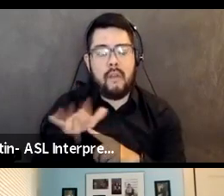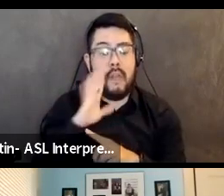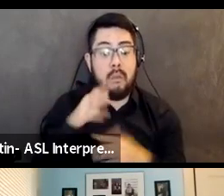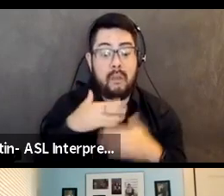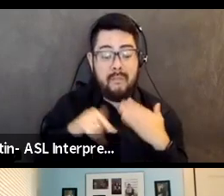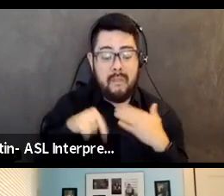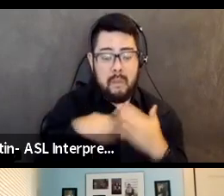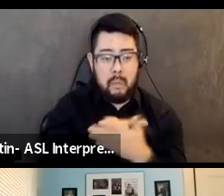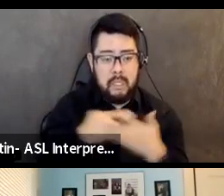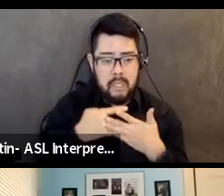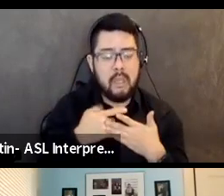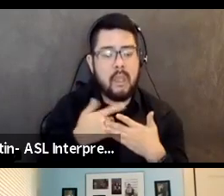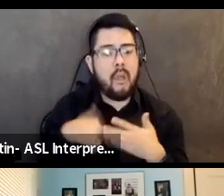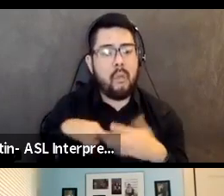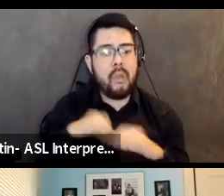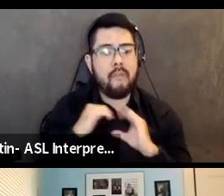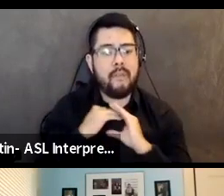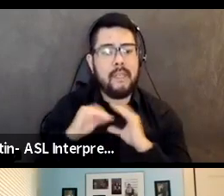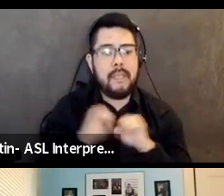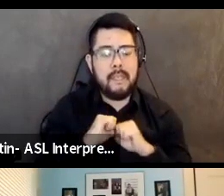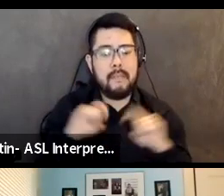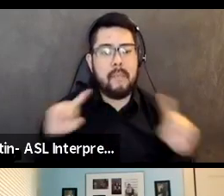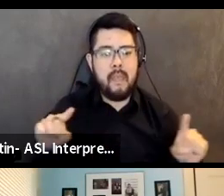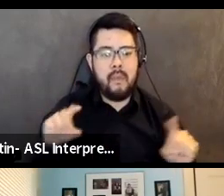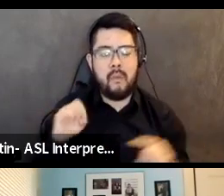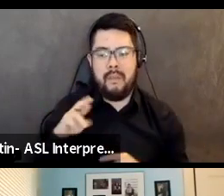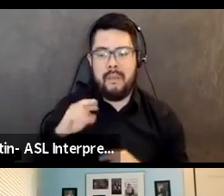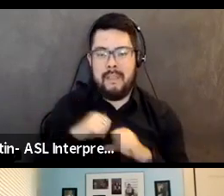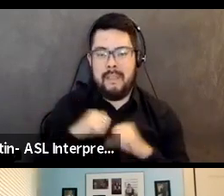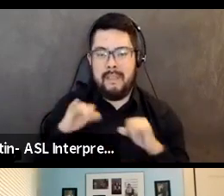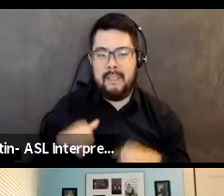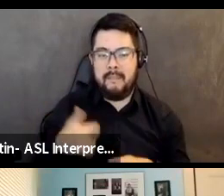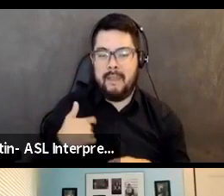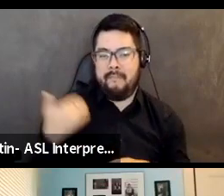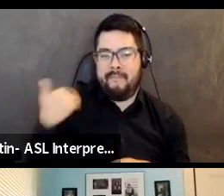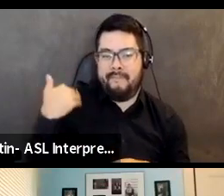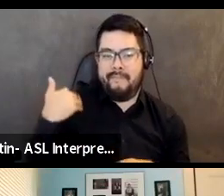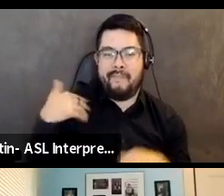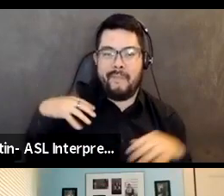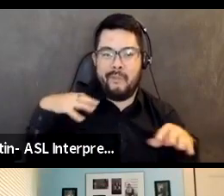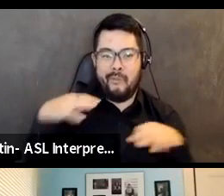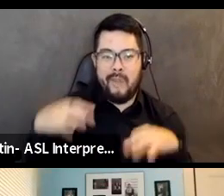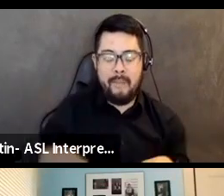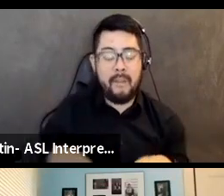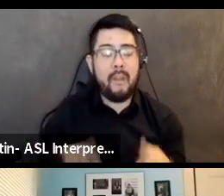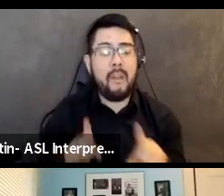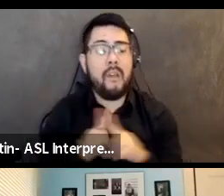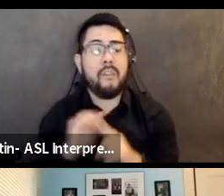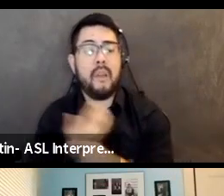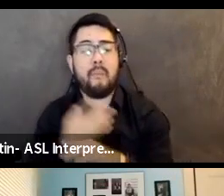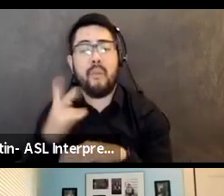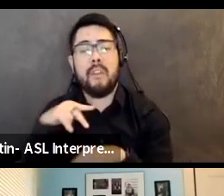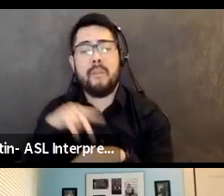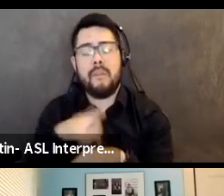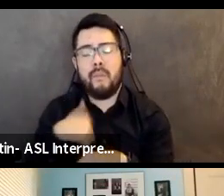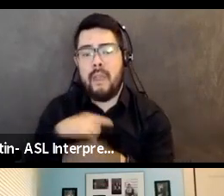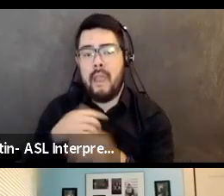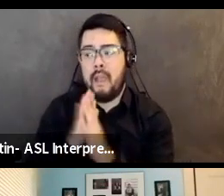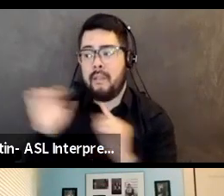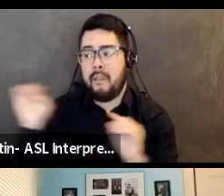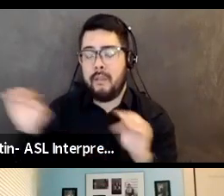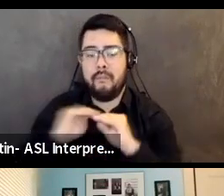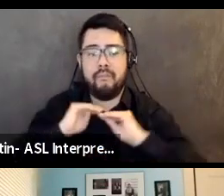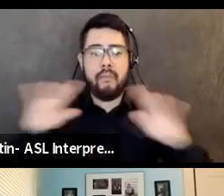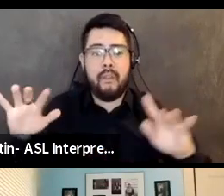the uh email or emma system that i talked about earlier we've also asked our principals to share it directly with their families through their